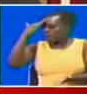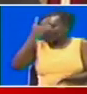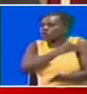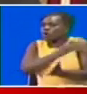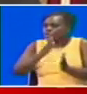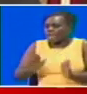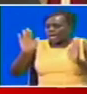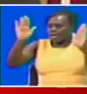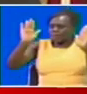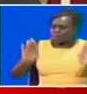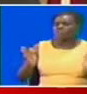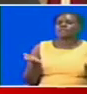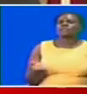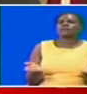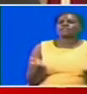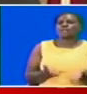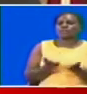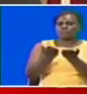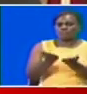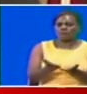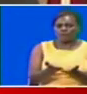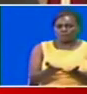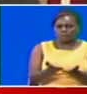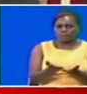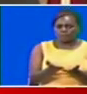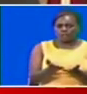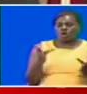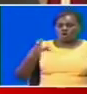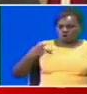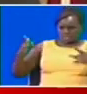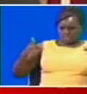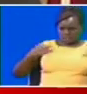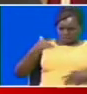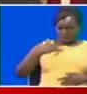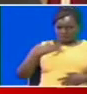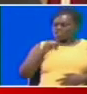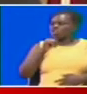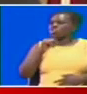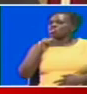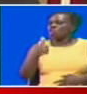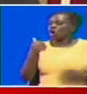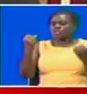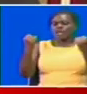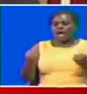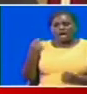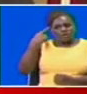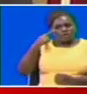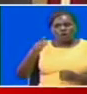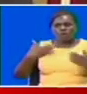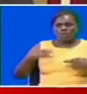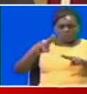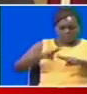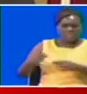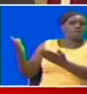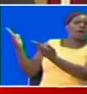provide essential services. We note with concern that it's not just been difficult for the people sitting